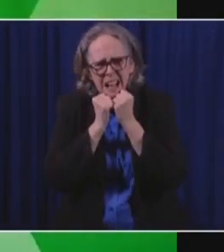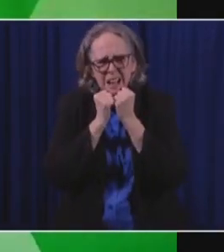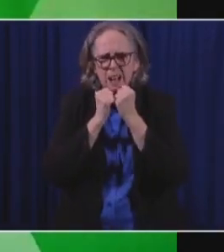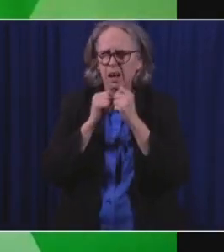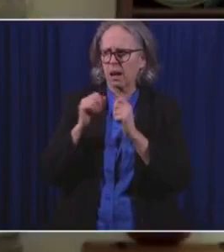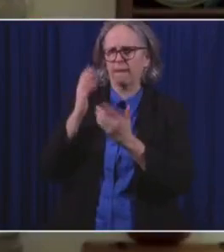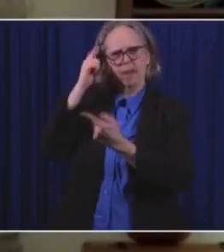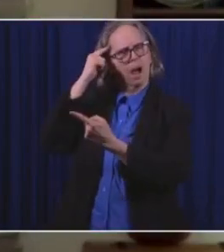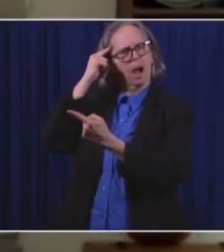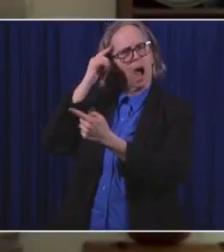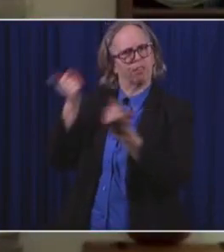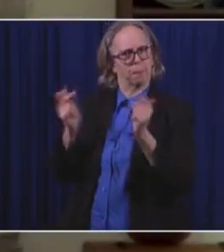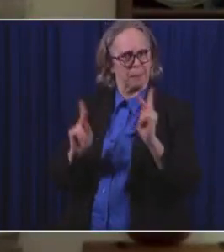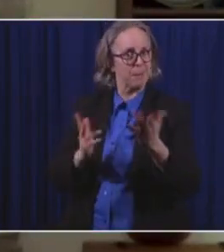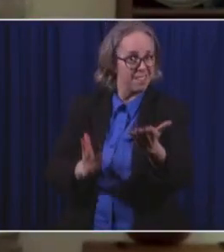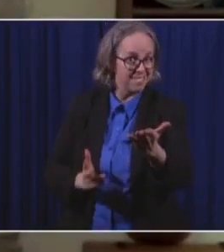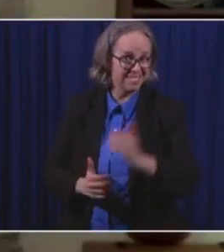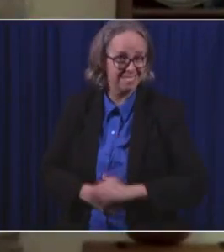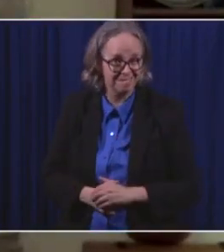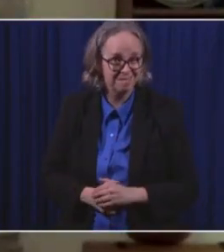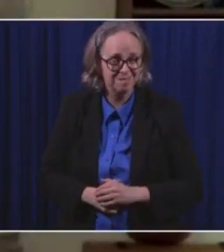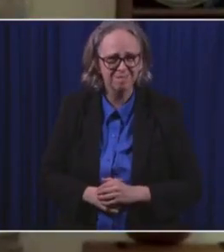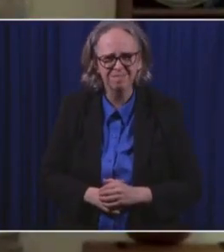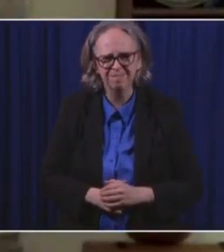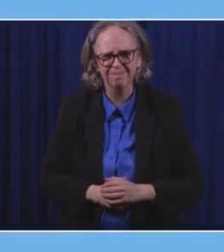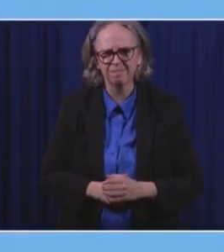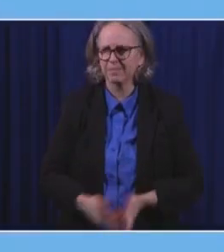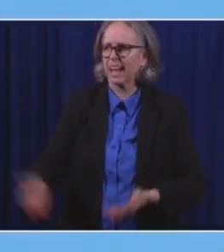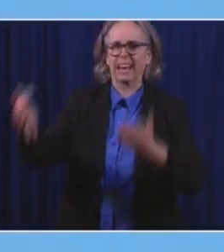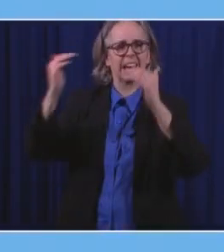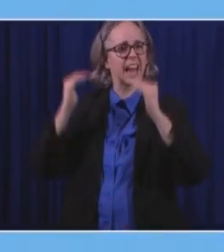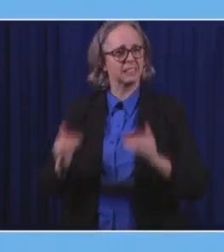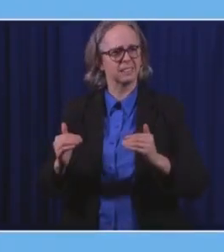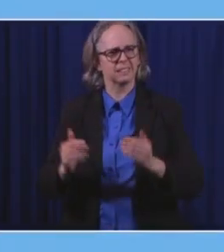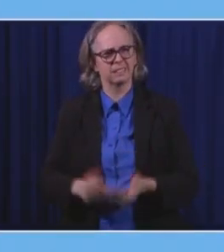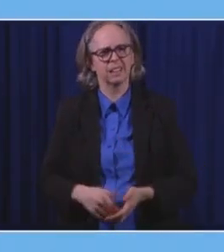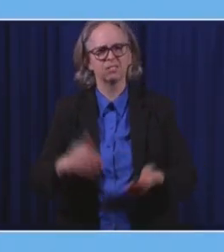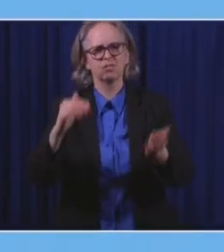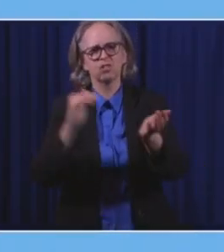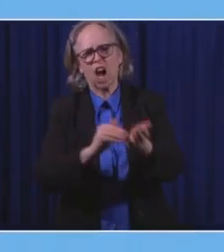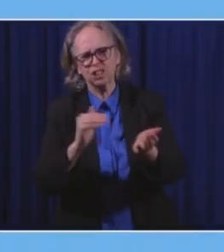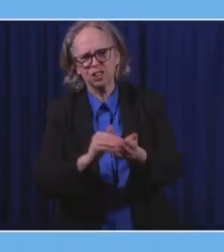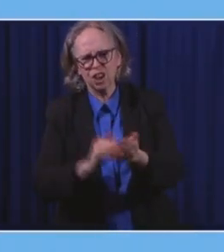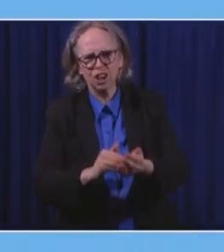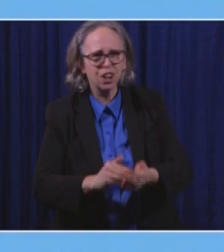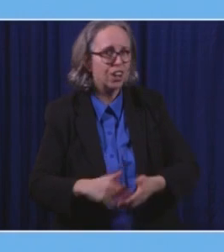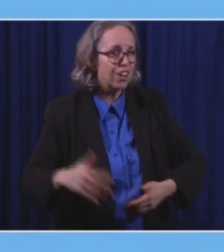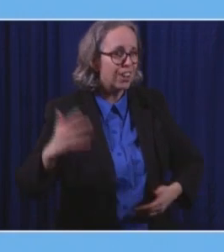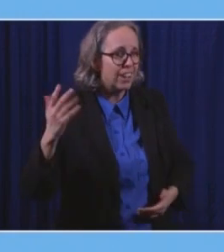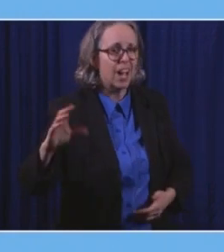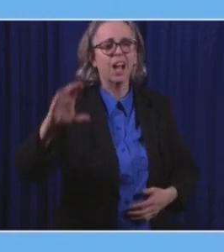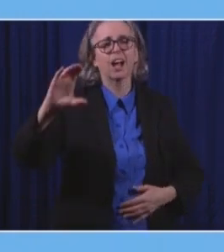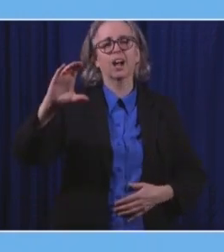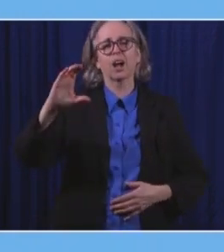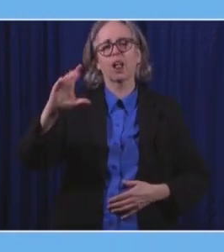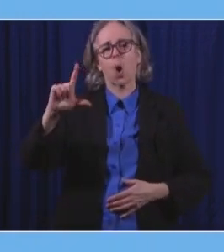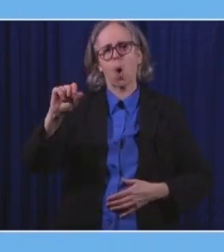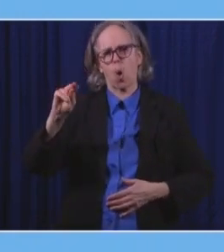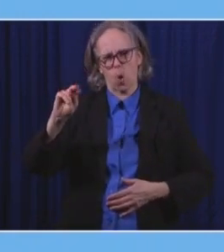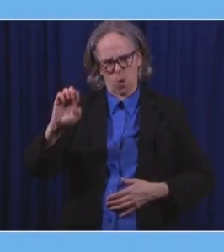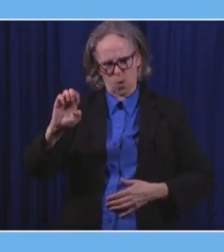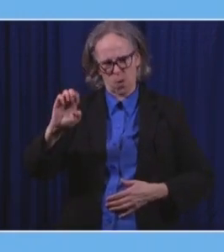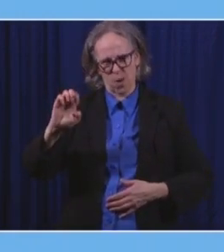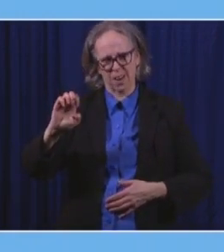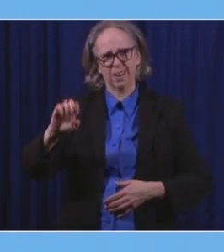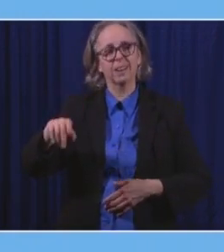you. Doctor, thank you very much. Next is Dr. Roberto Colon. He is Assistant Vice President of Quality